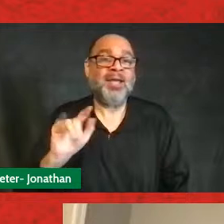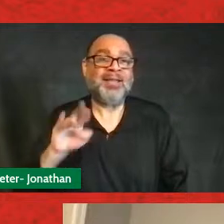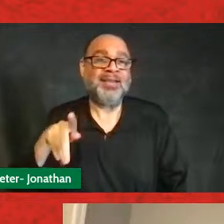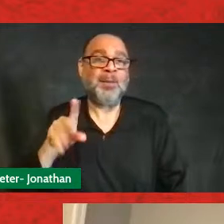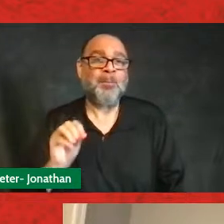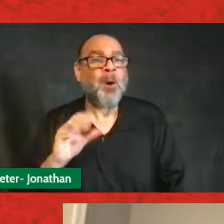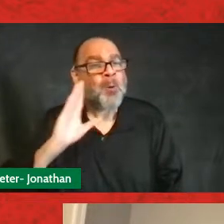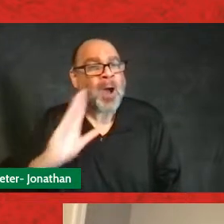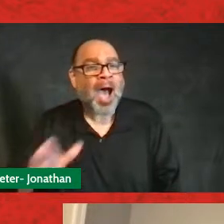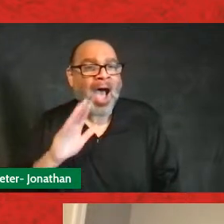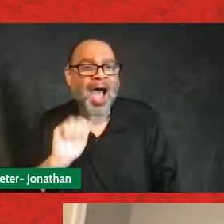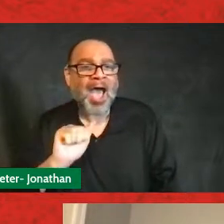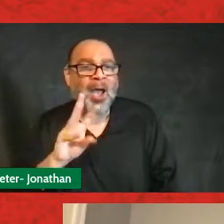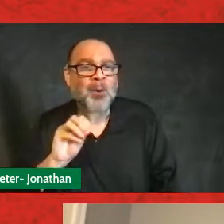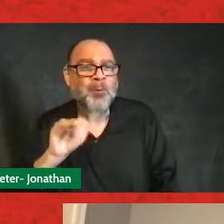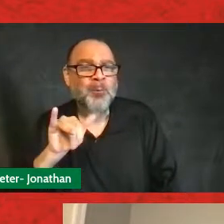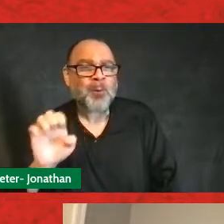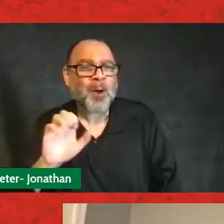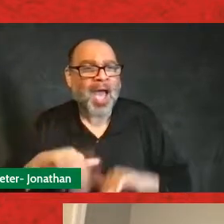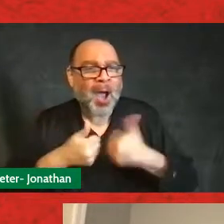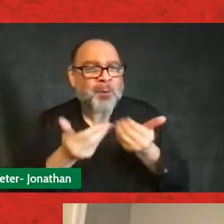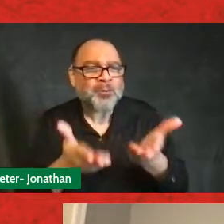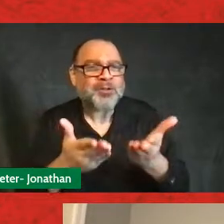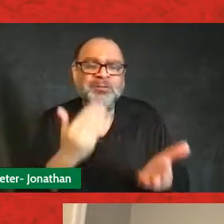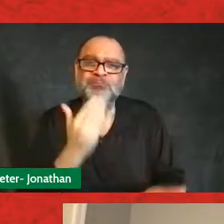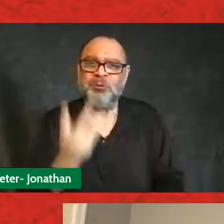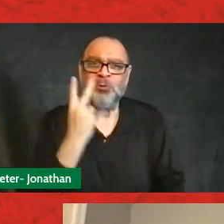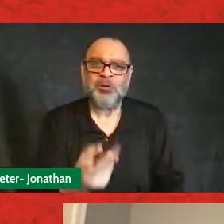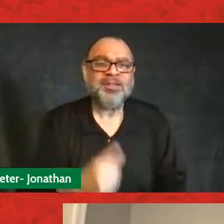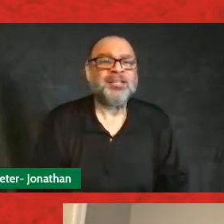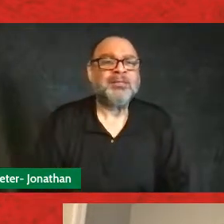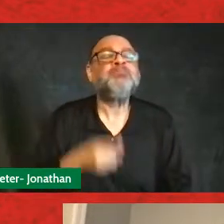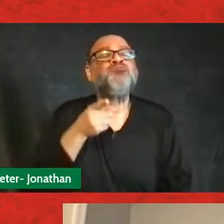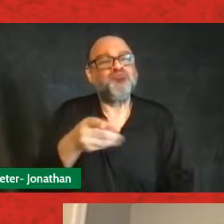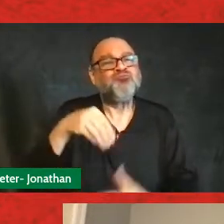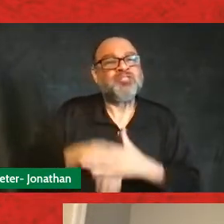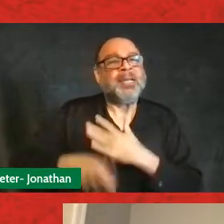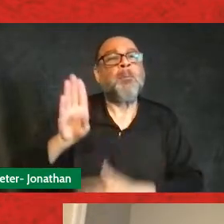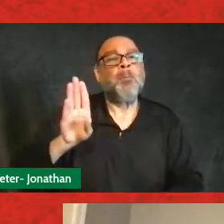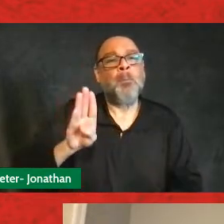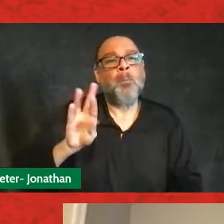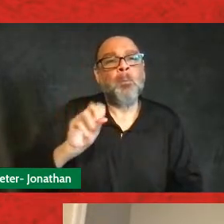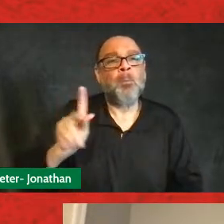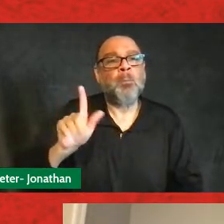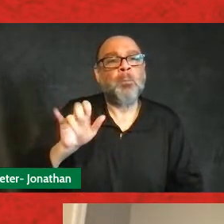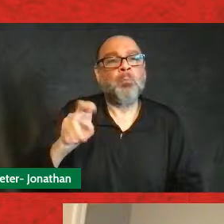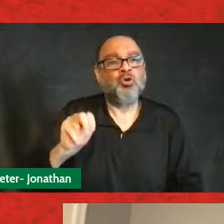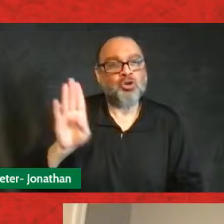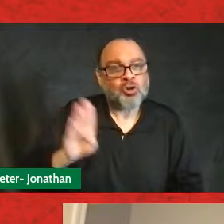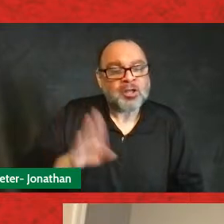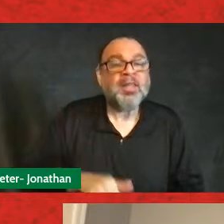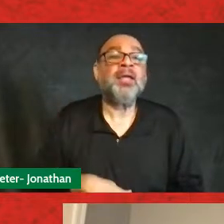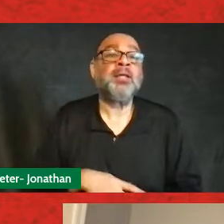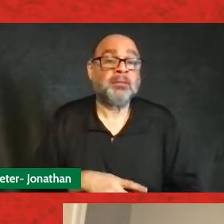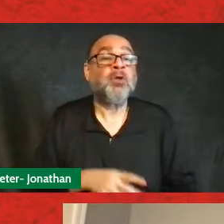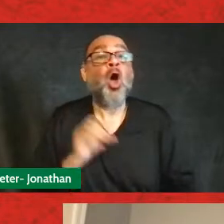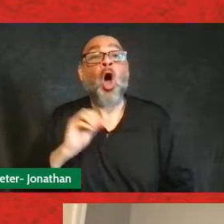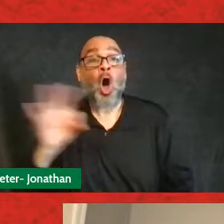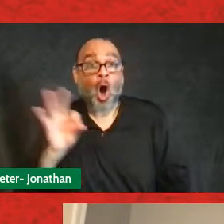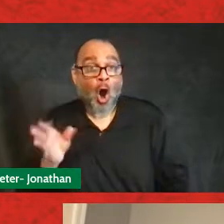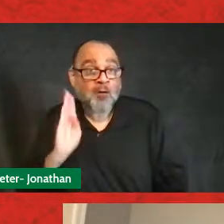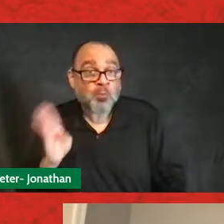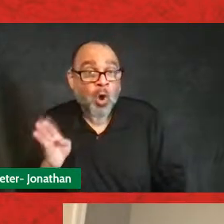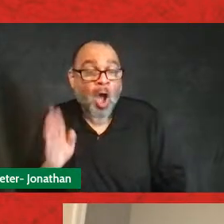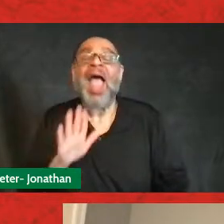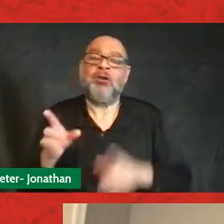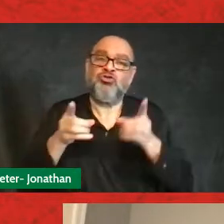you? So good to see you. She's a Brooklyn-based director and producer. Off-Broadway credits include, her directing